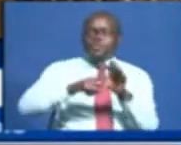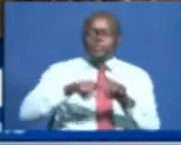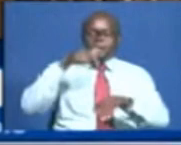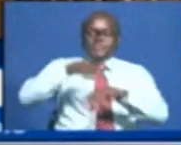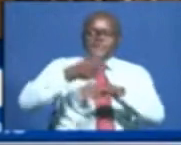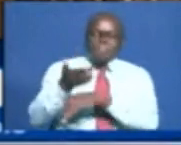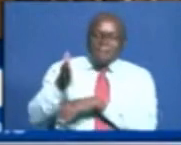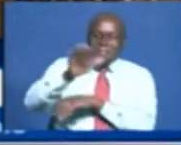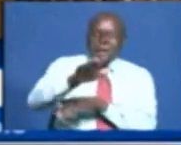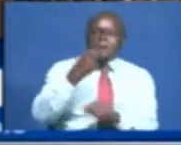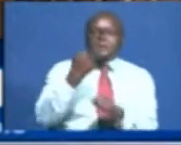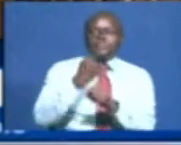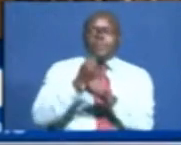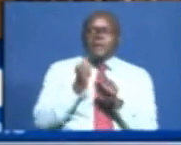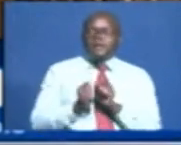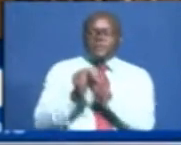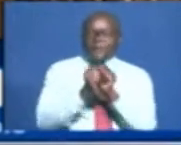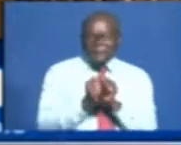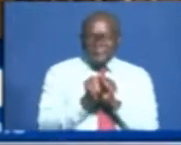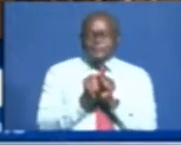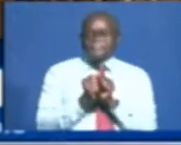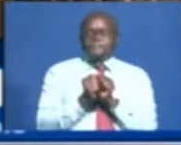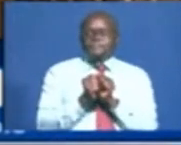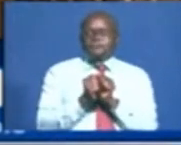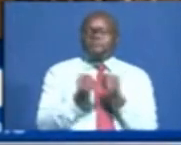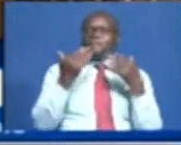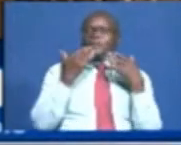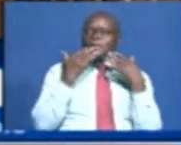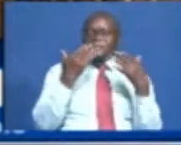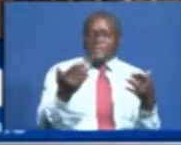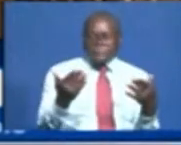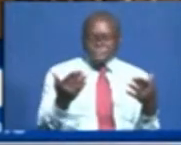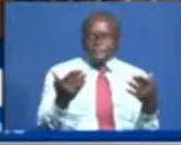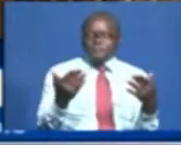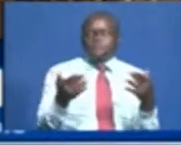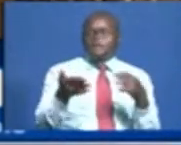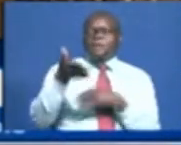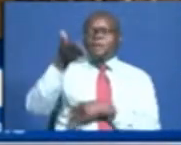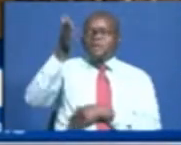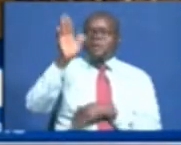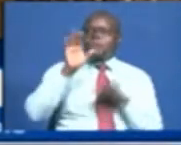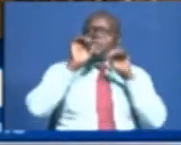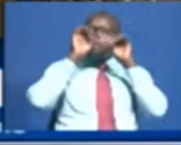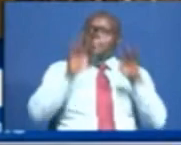on this journey together. I thank you. May God bless this